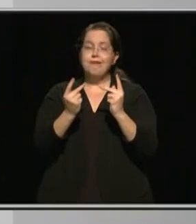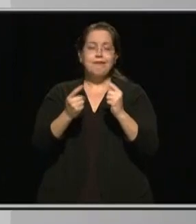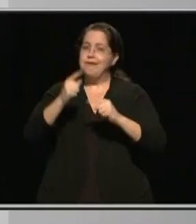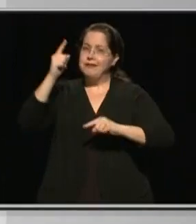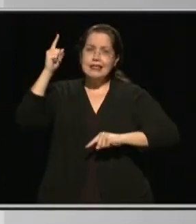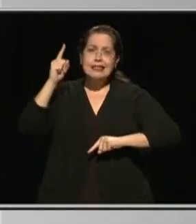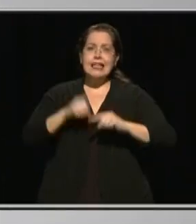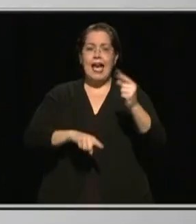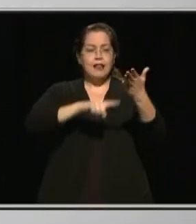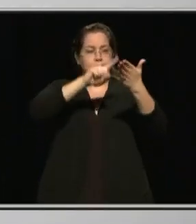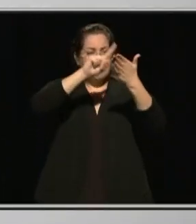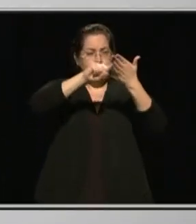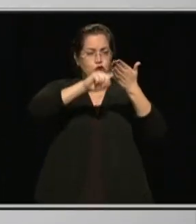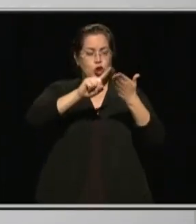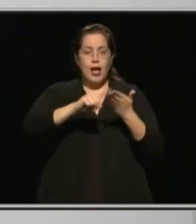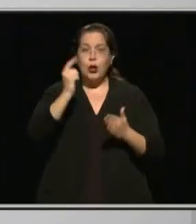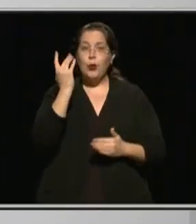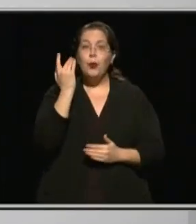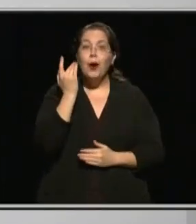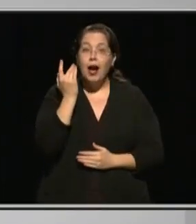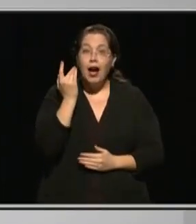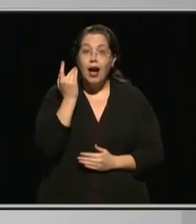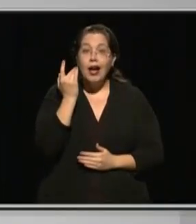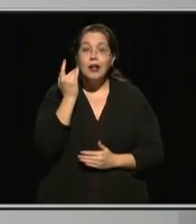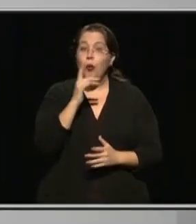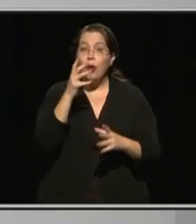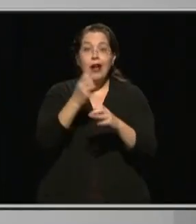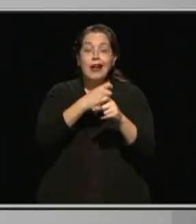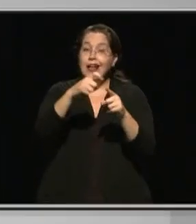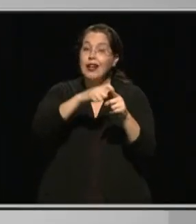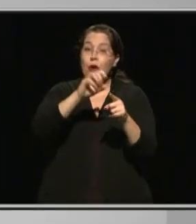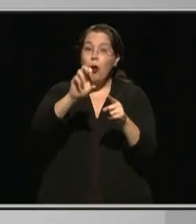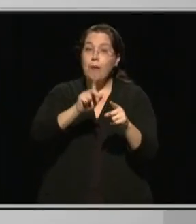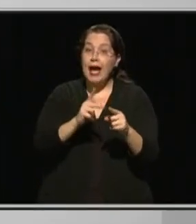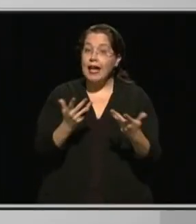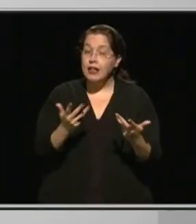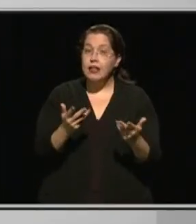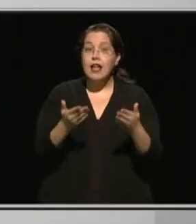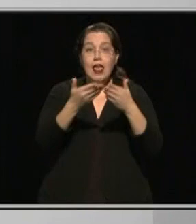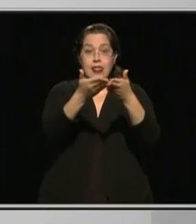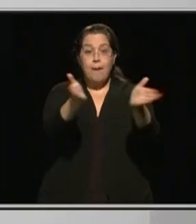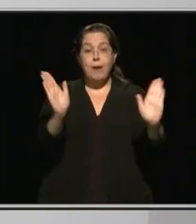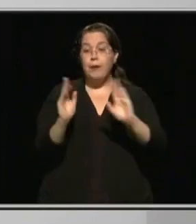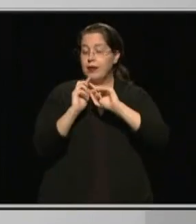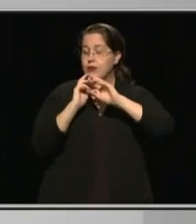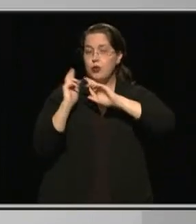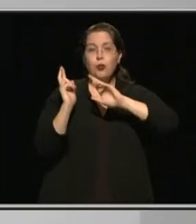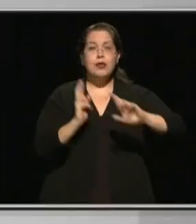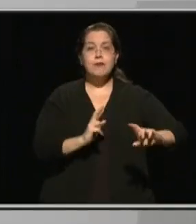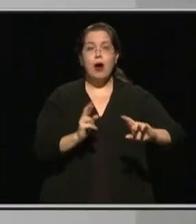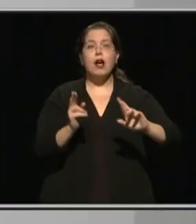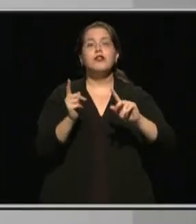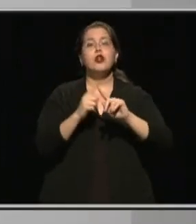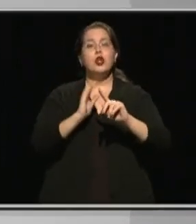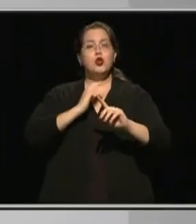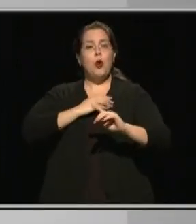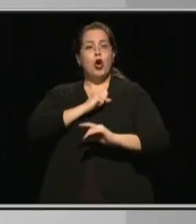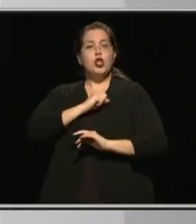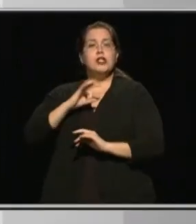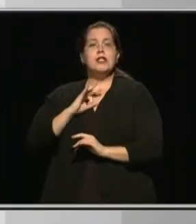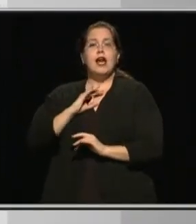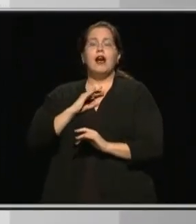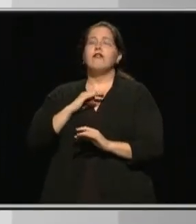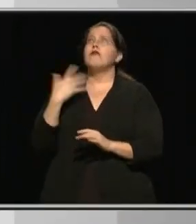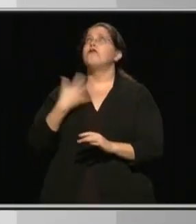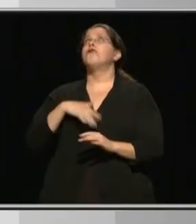to verify simply because we're not getting callbacks. The public's response to our public health staff is